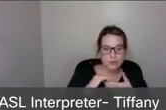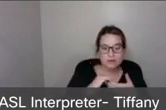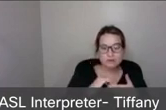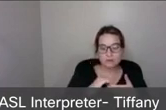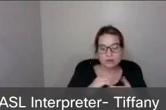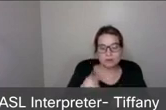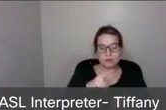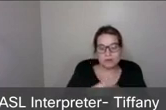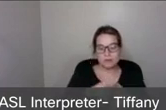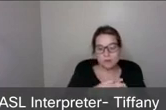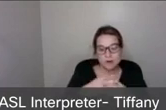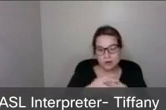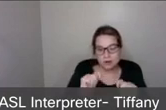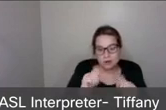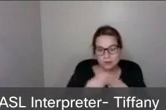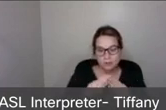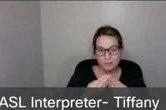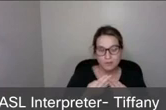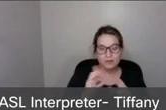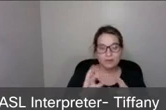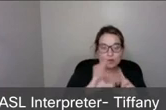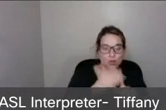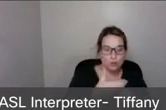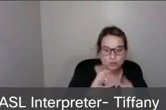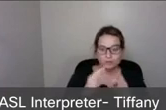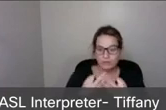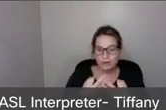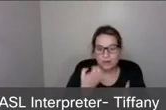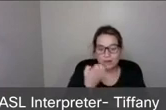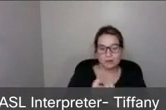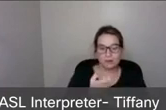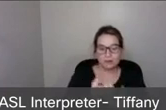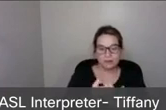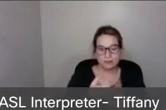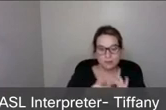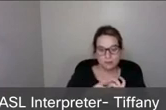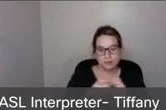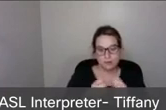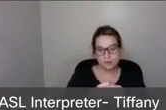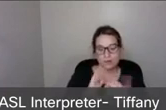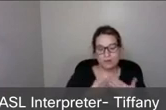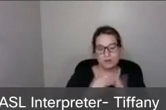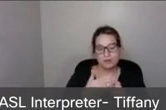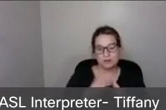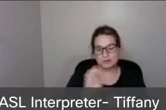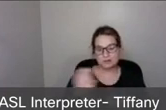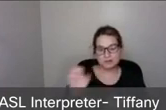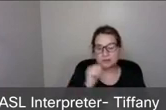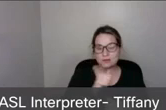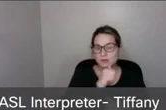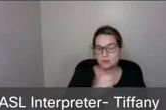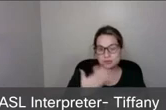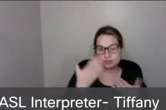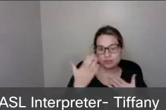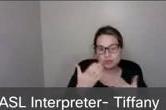culture, family ties, and economy, along with the towns in eastern Arizona that serve us